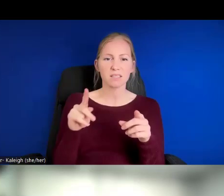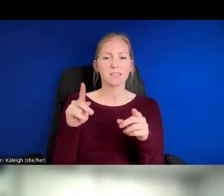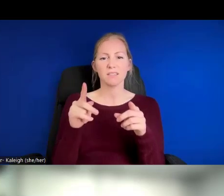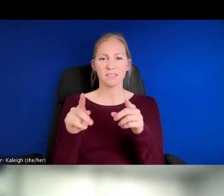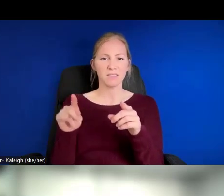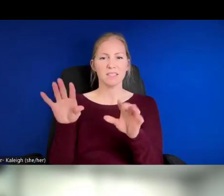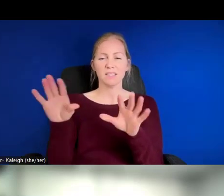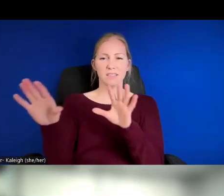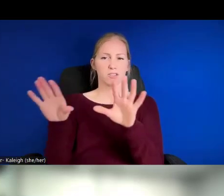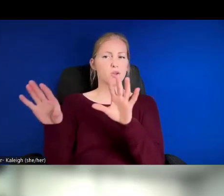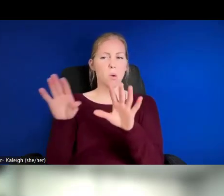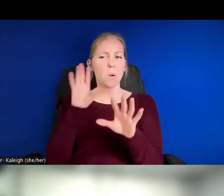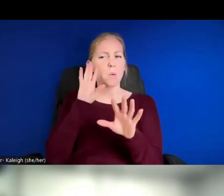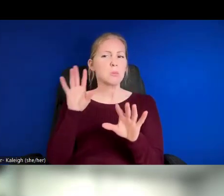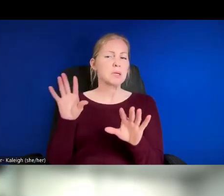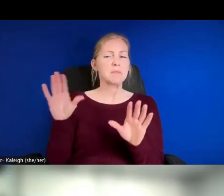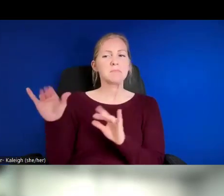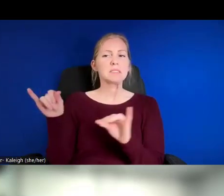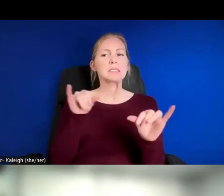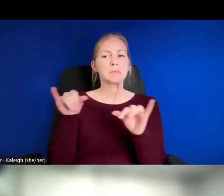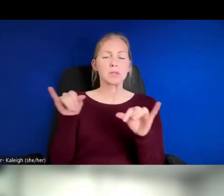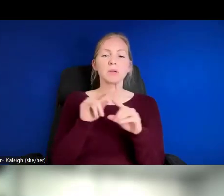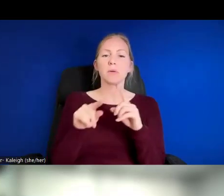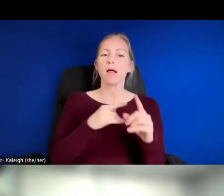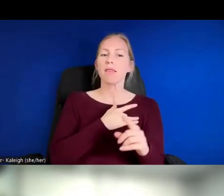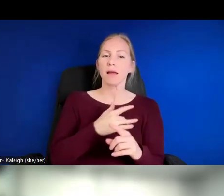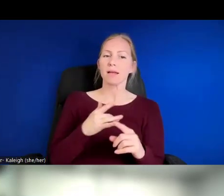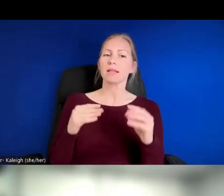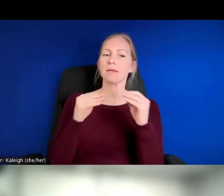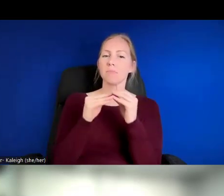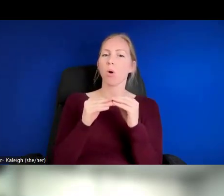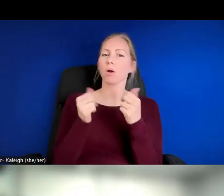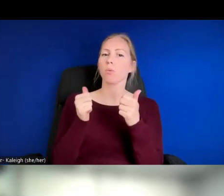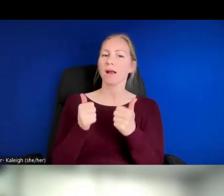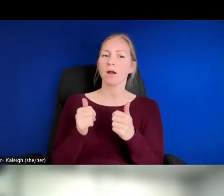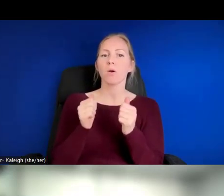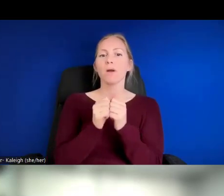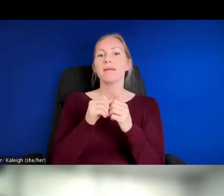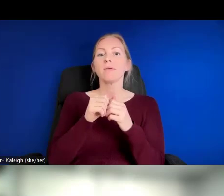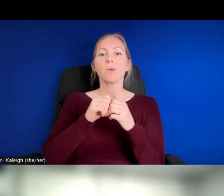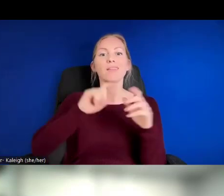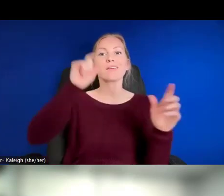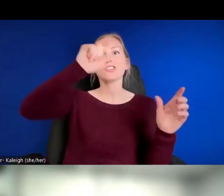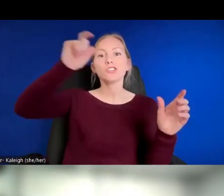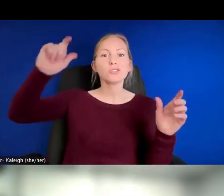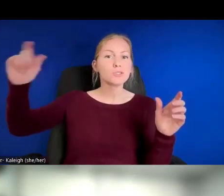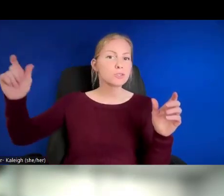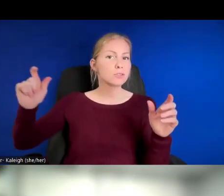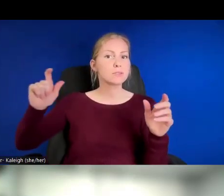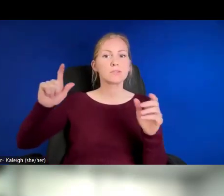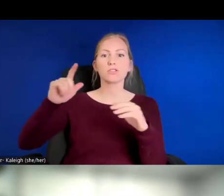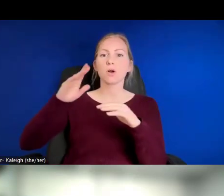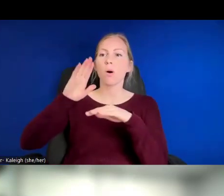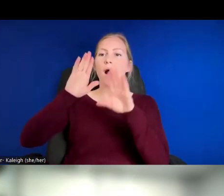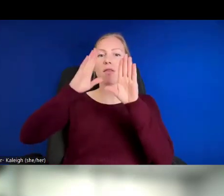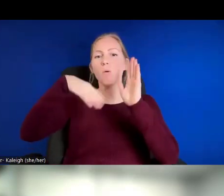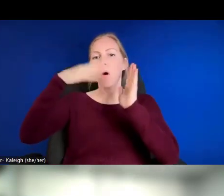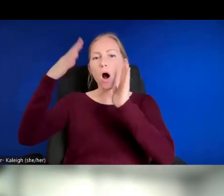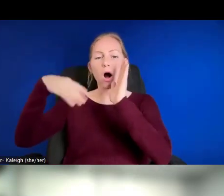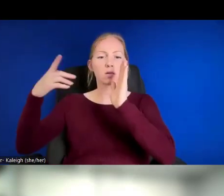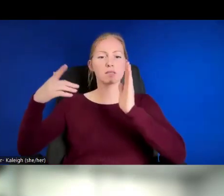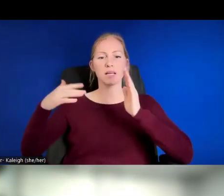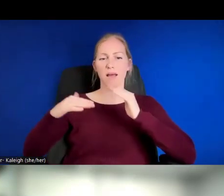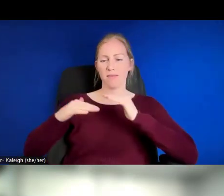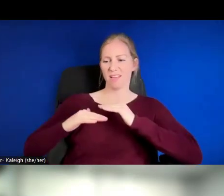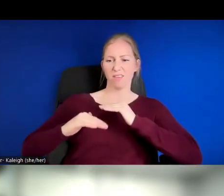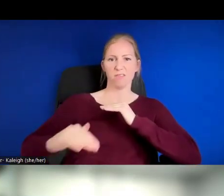apparatus would be the same, but you would likely see a lot more wear and tear with graffiti on the walls and cracks in parts of the flooring